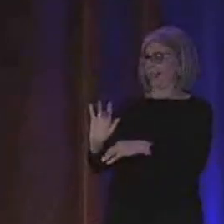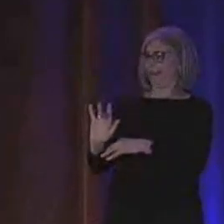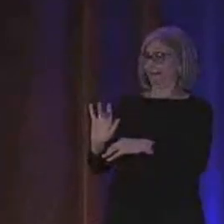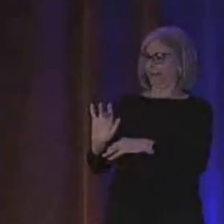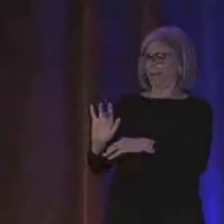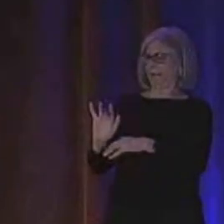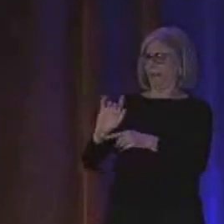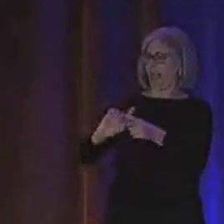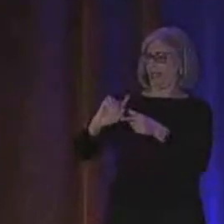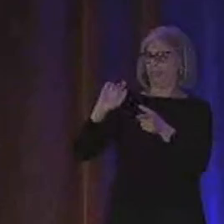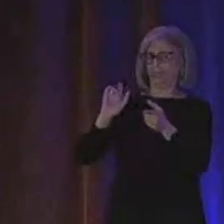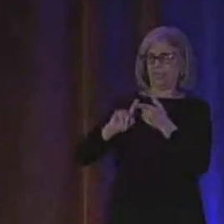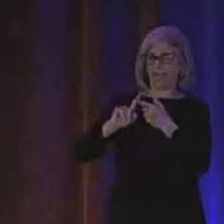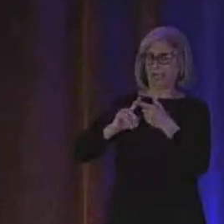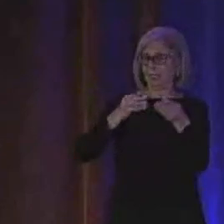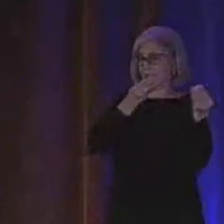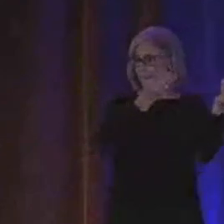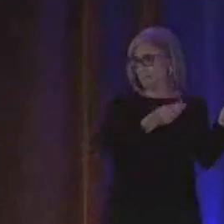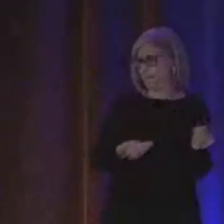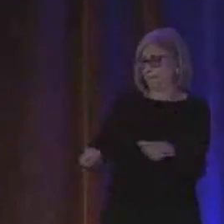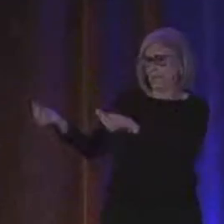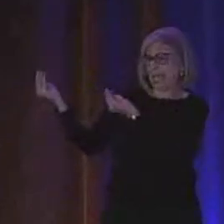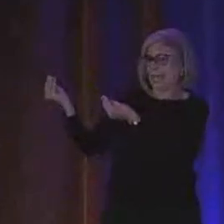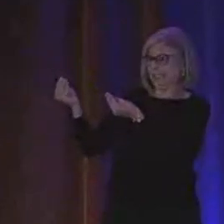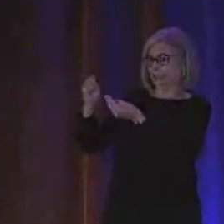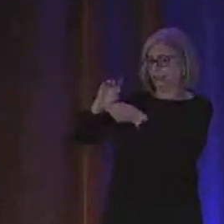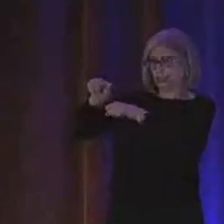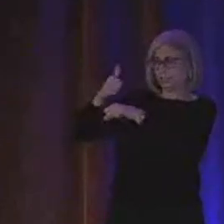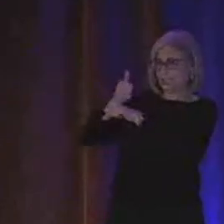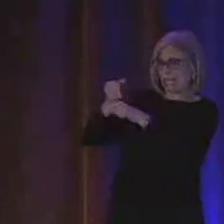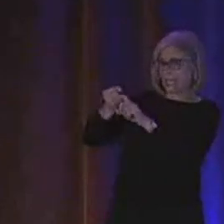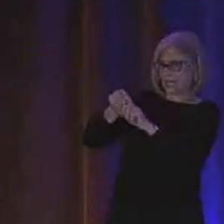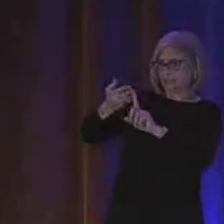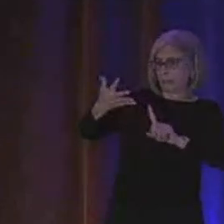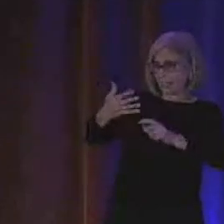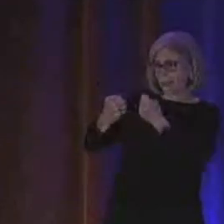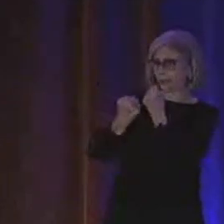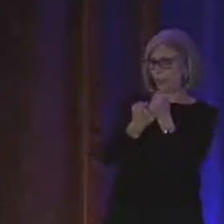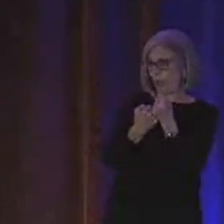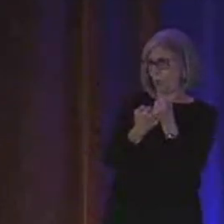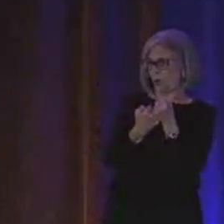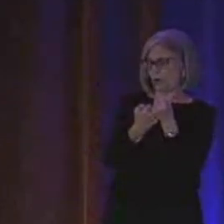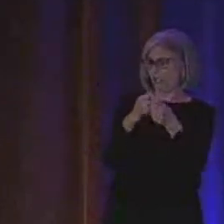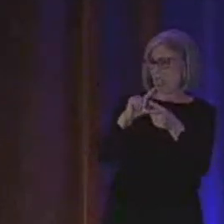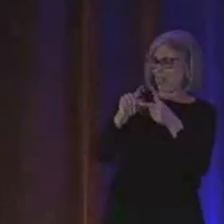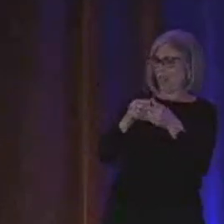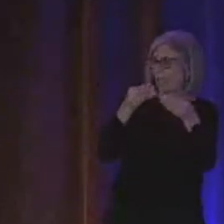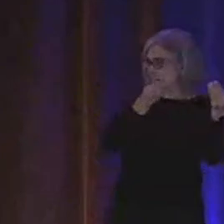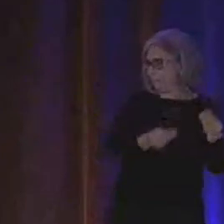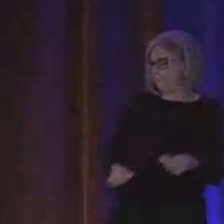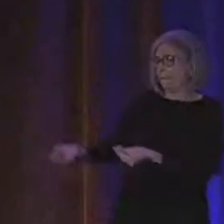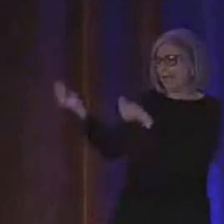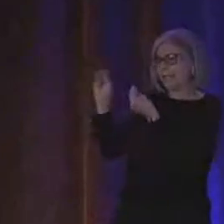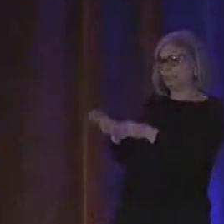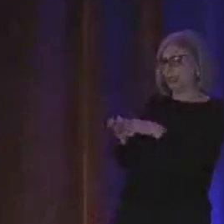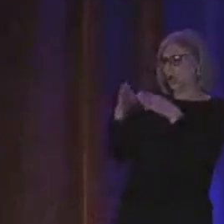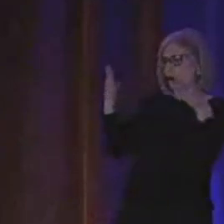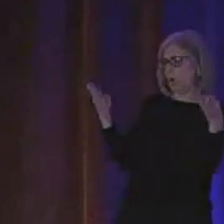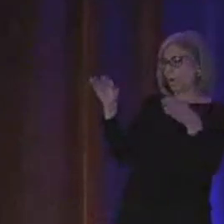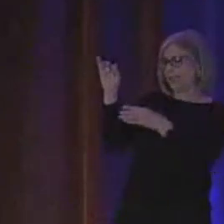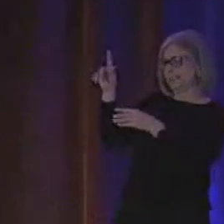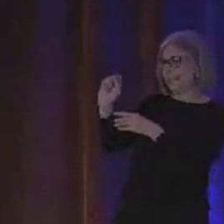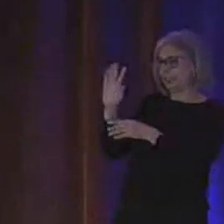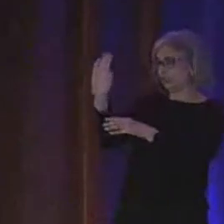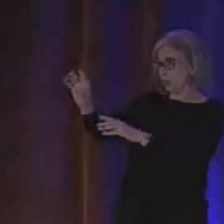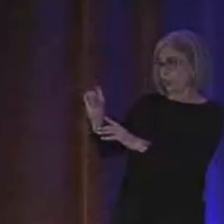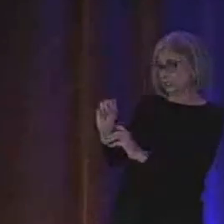And then set in some ARIA expanded support, and then pass in your isOpen state to your div.